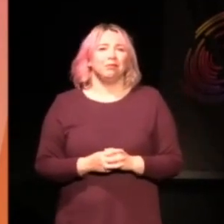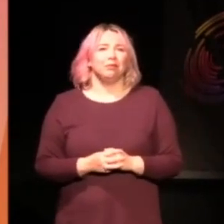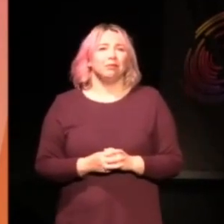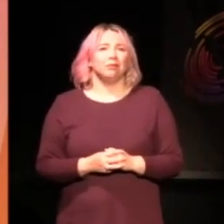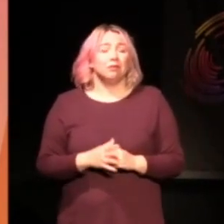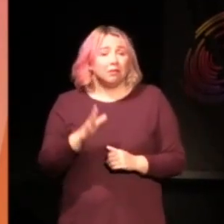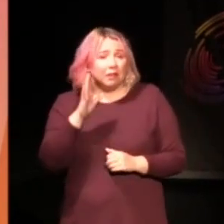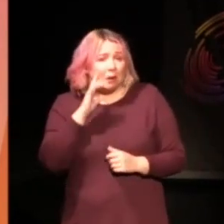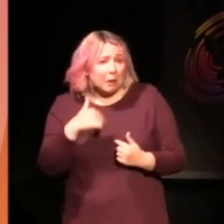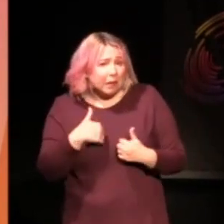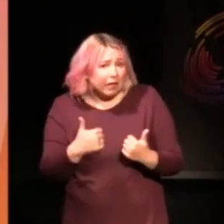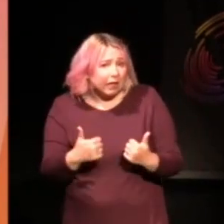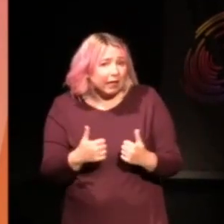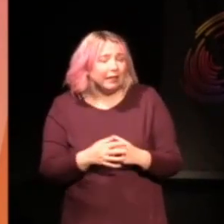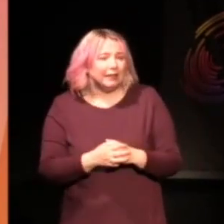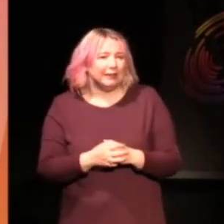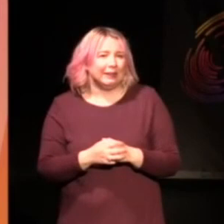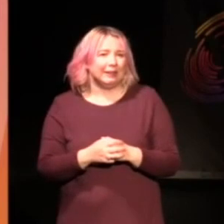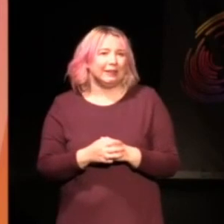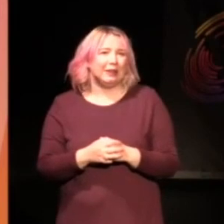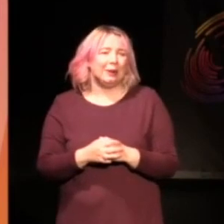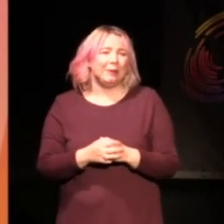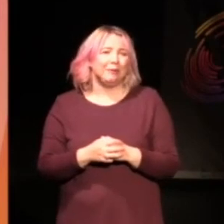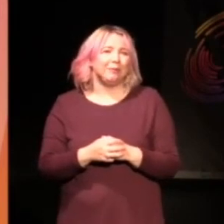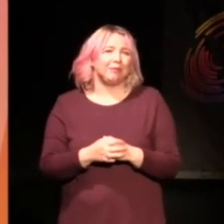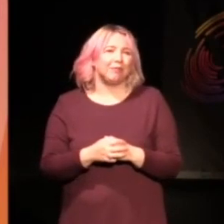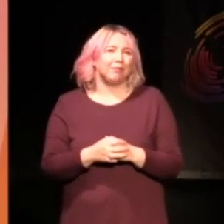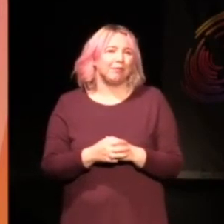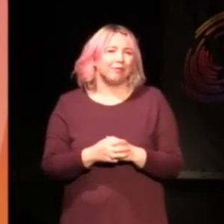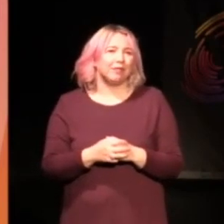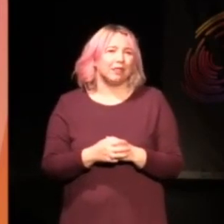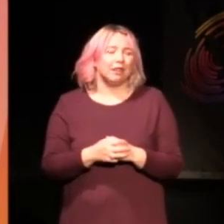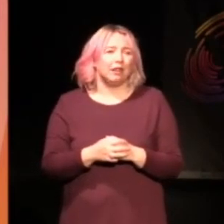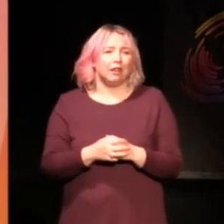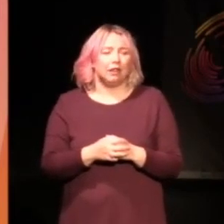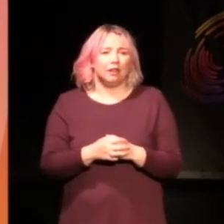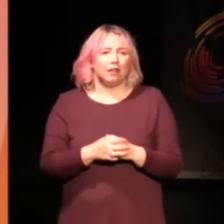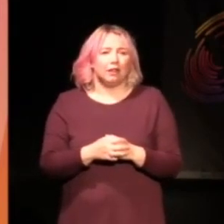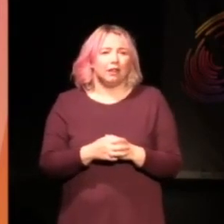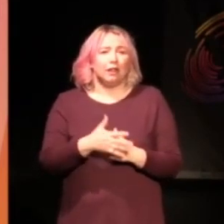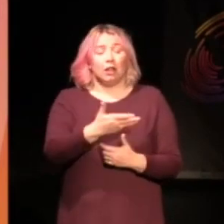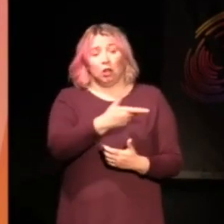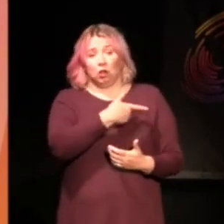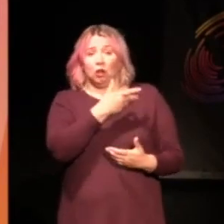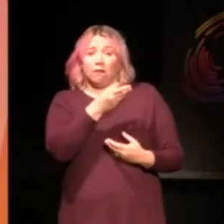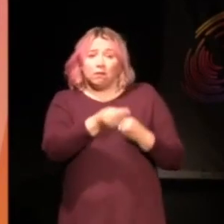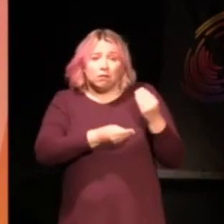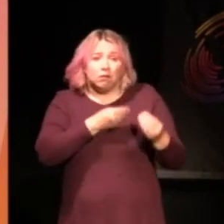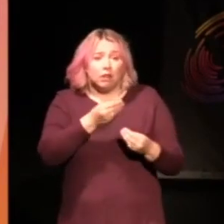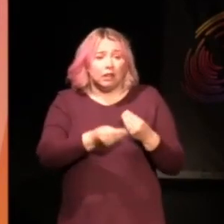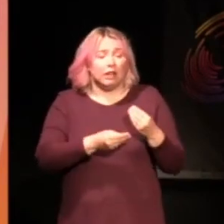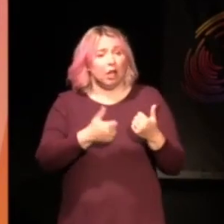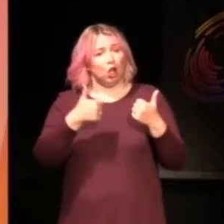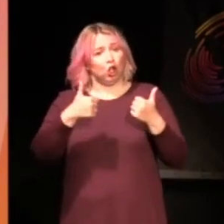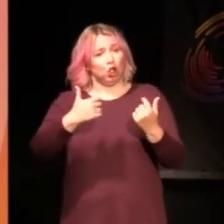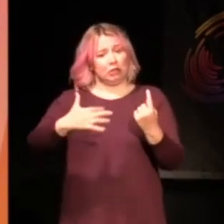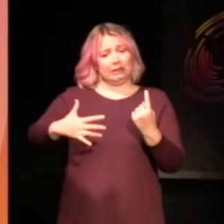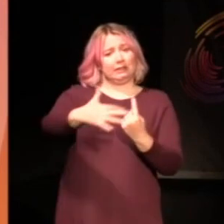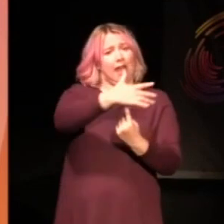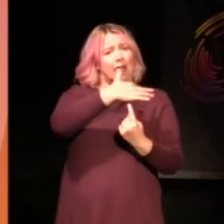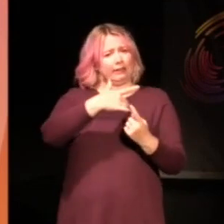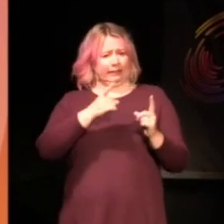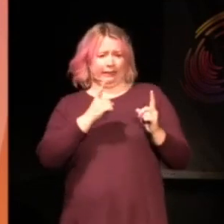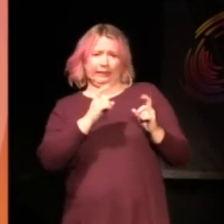Can you hear me? Yeah. Yep. You've told us a little bit about what you think a good society looks like, and also